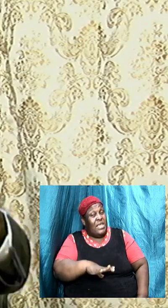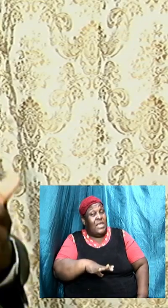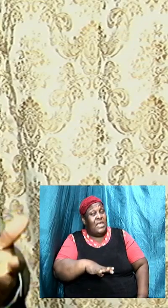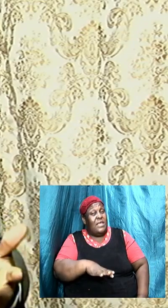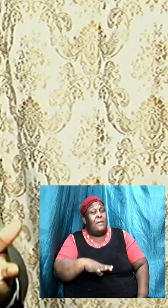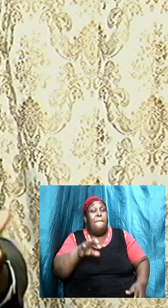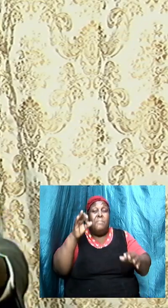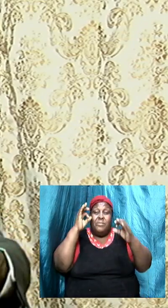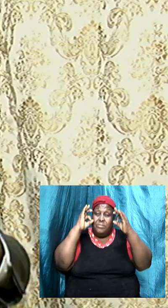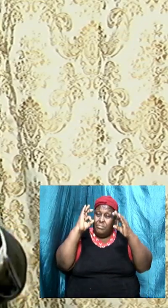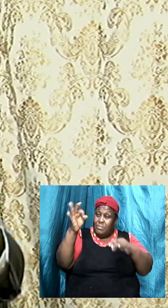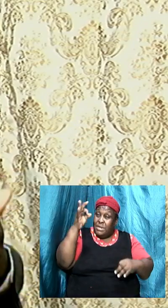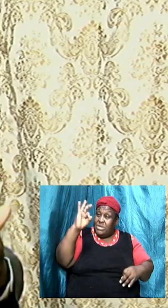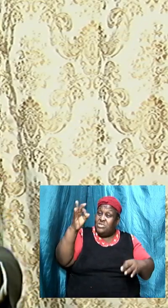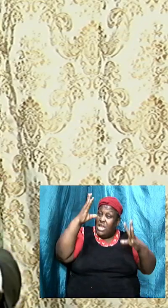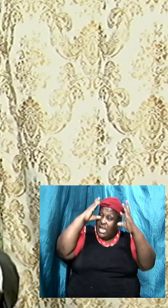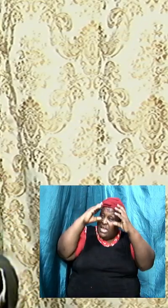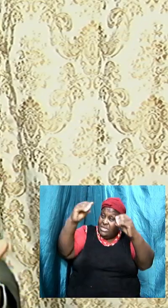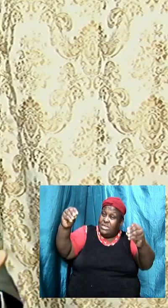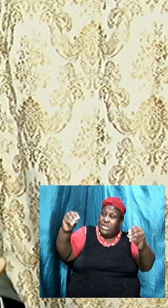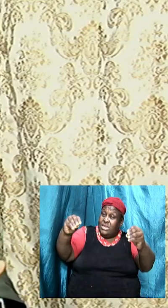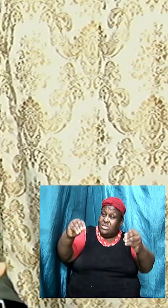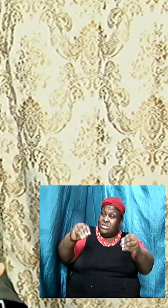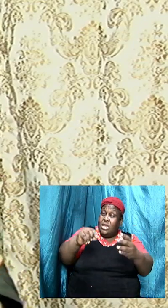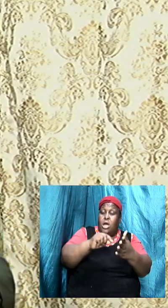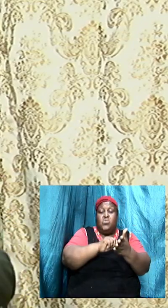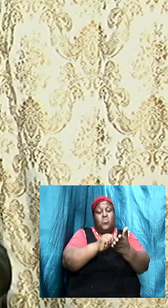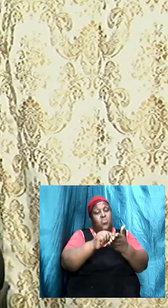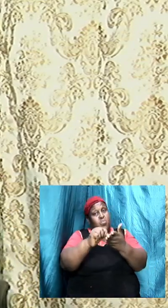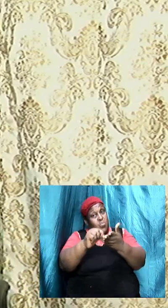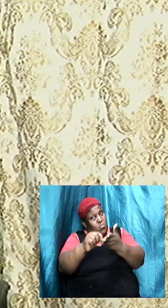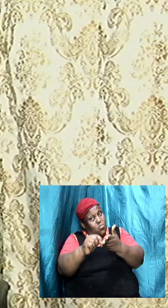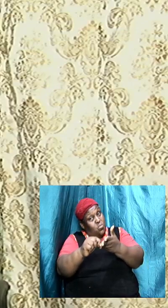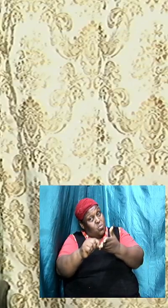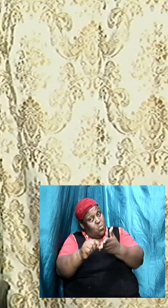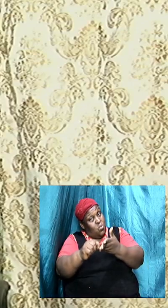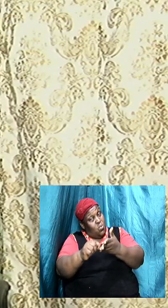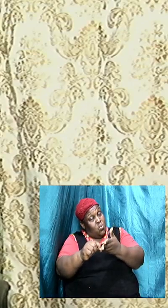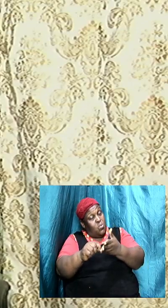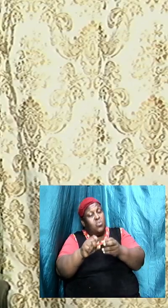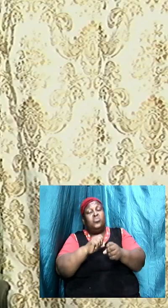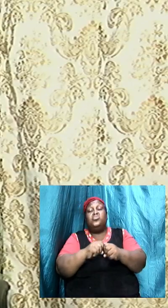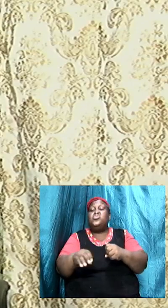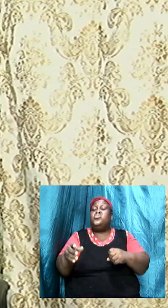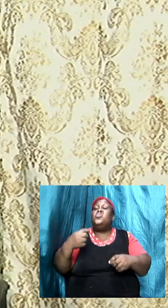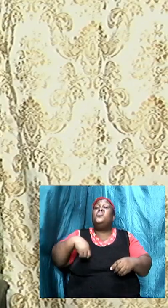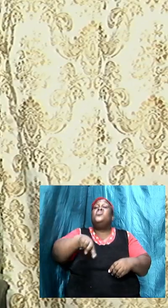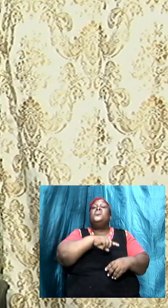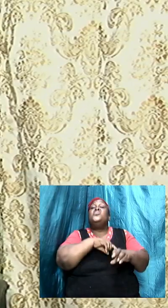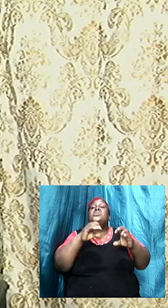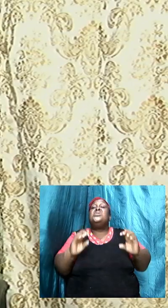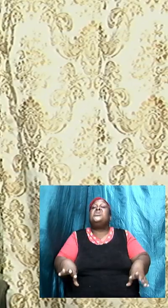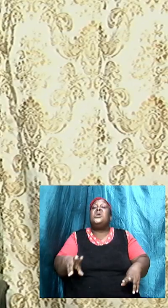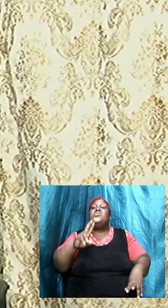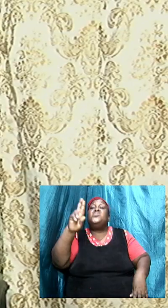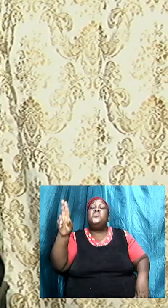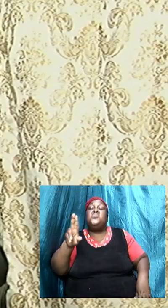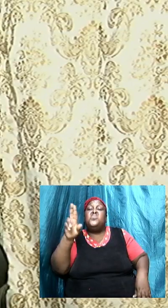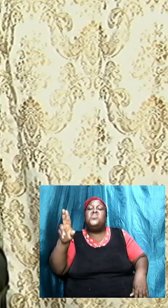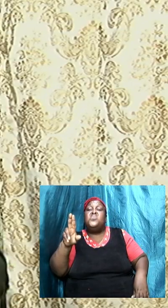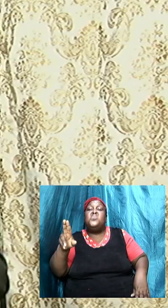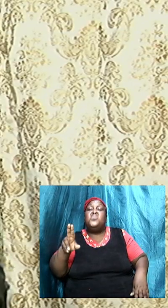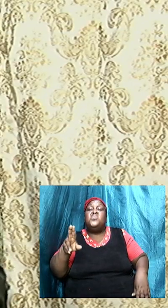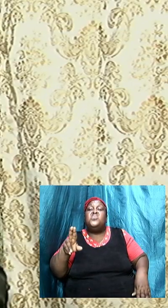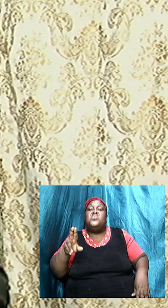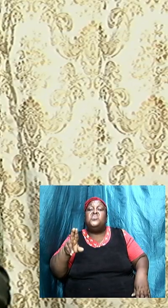afterwards preach and teach and wrote epistles so that we can use it as people of God to guide